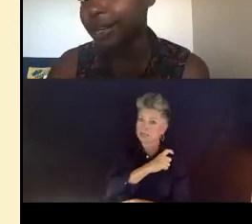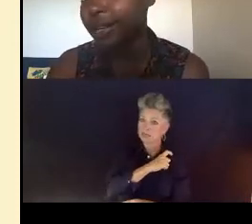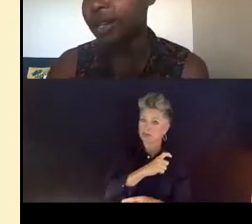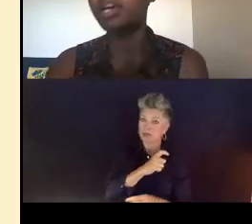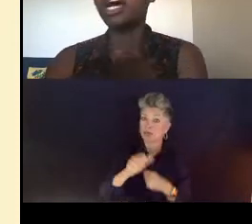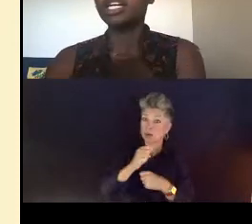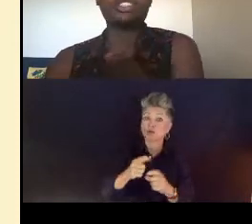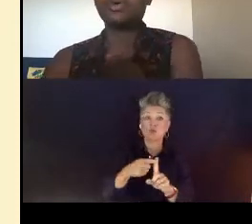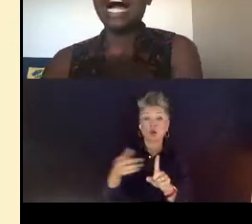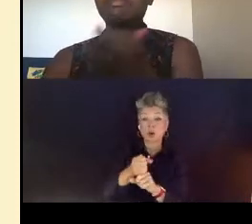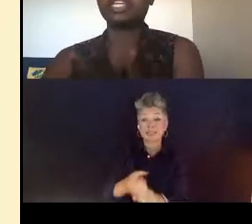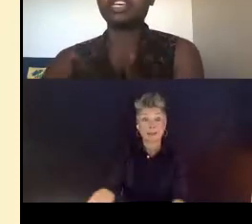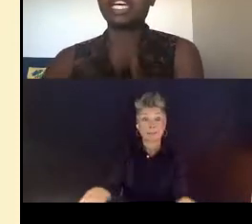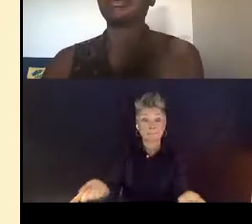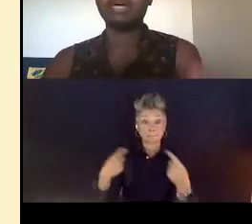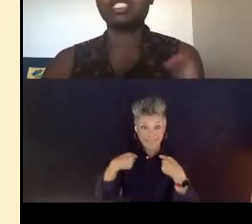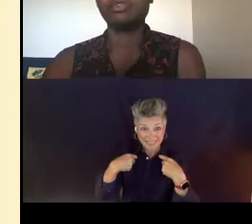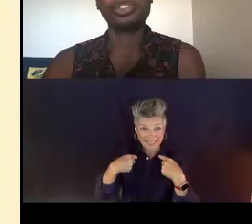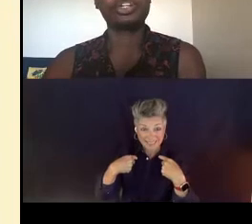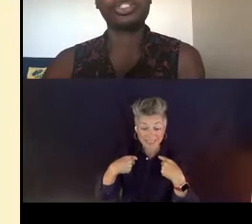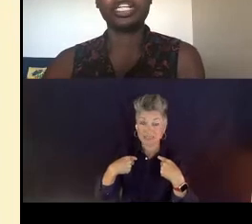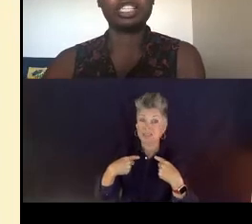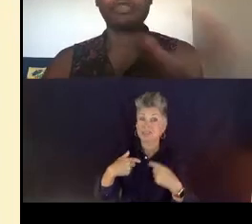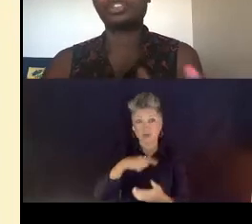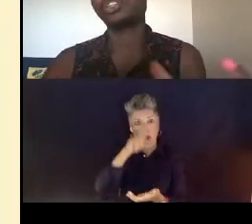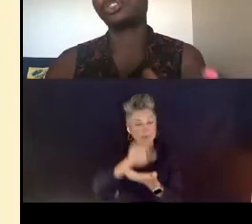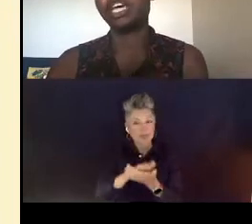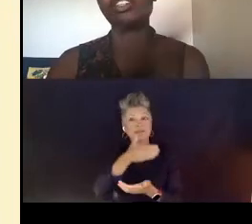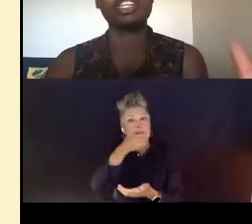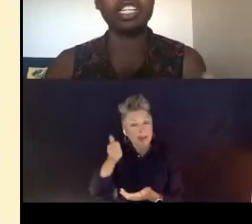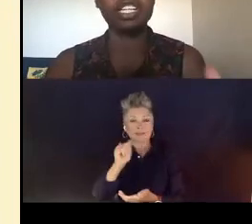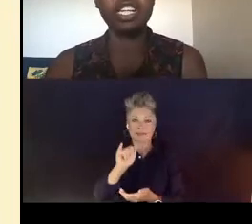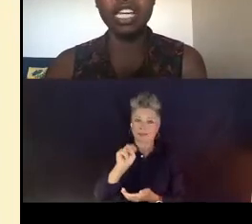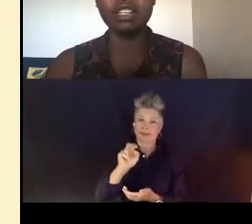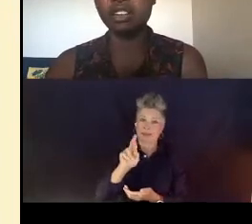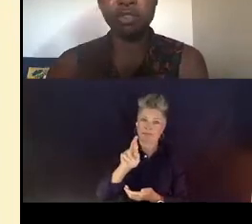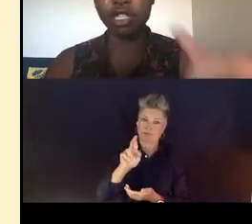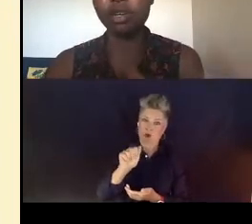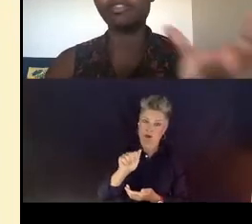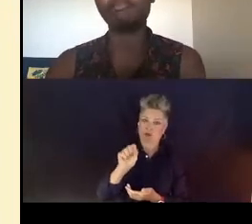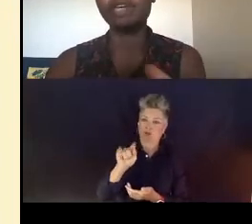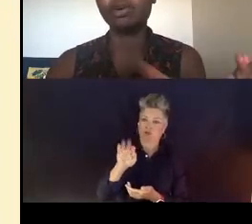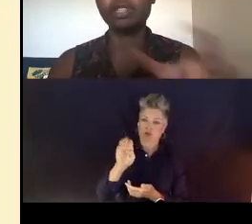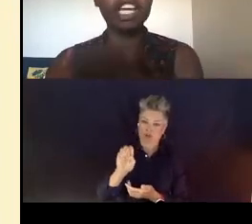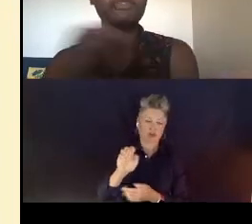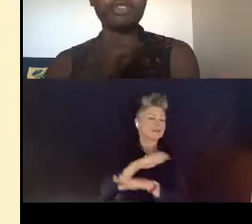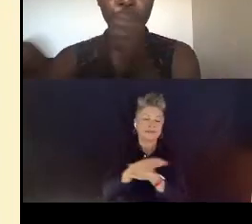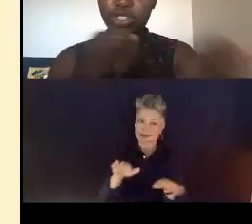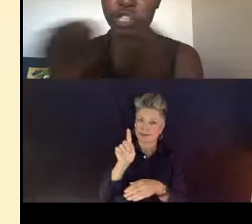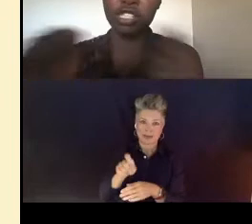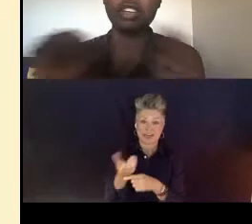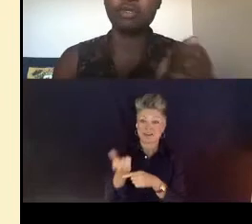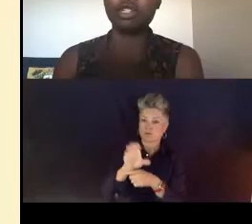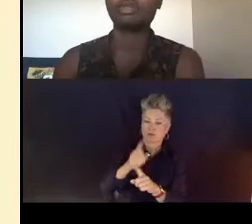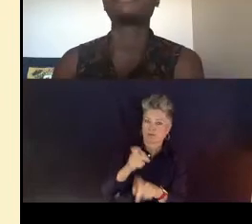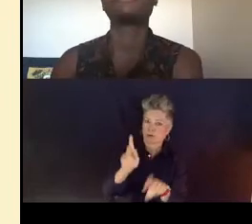me. So I believe that the best infrastructure is infrastructure that doesn't need enforcement from people. The infrastructure